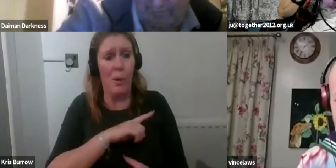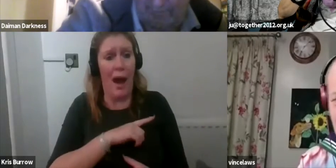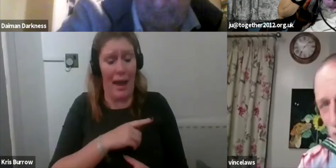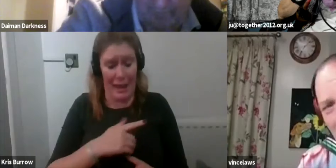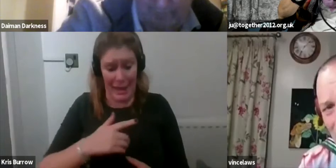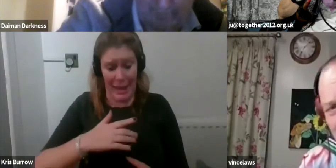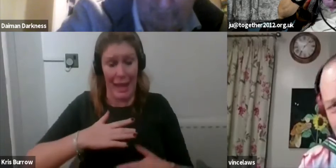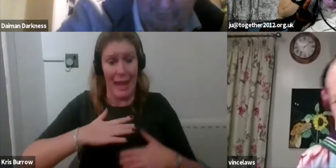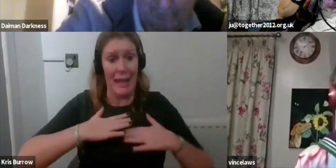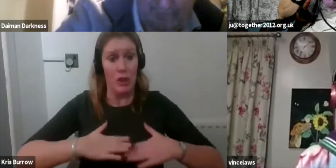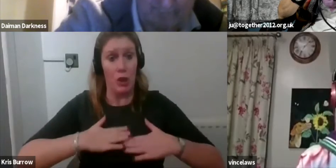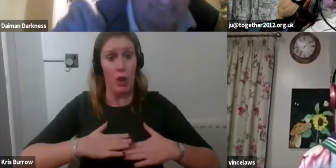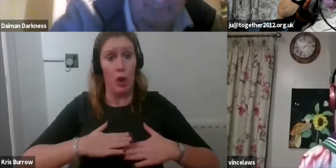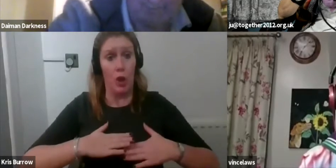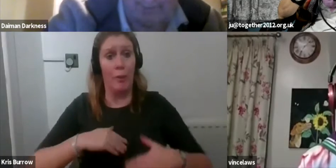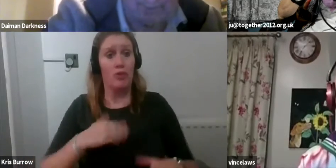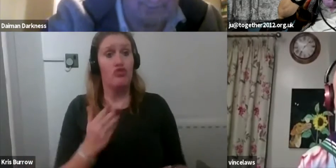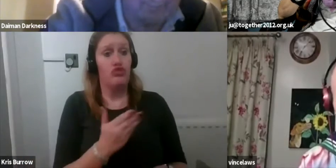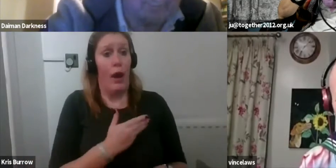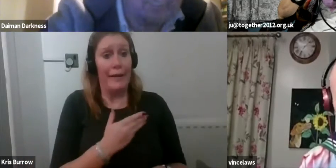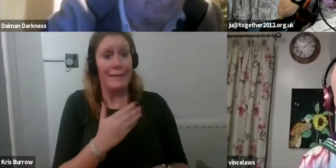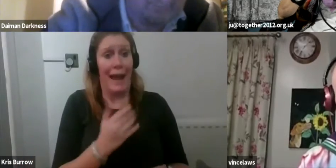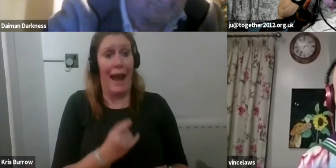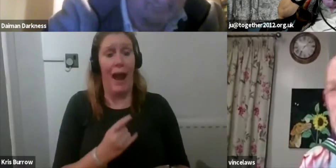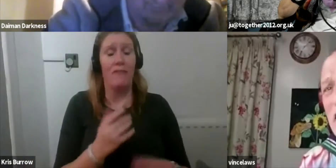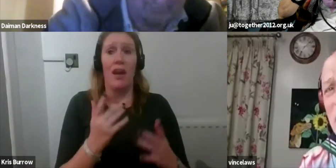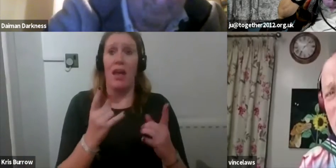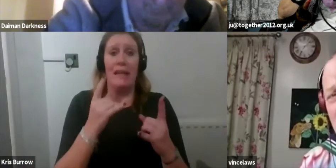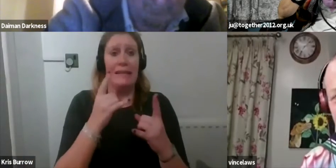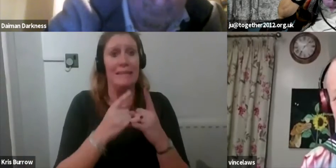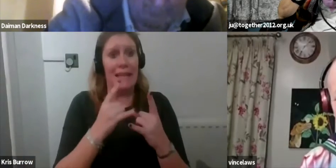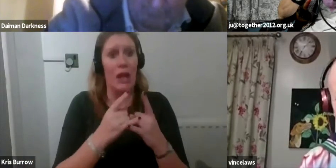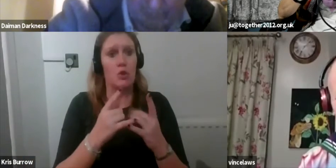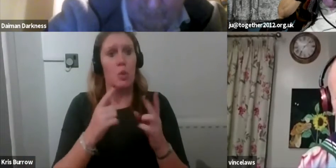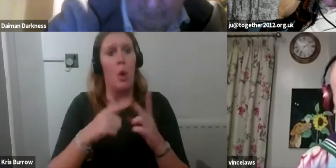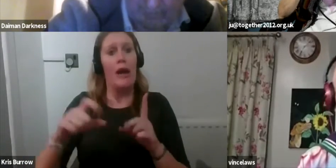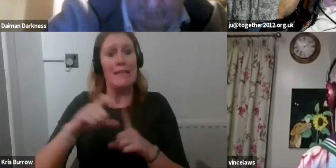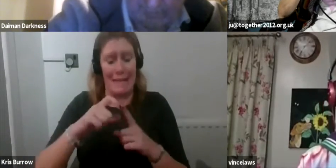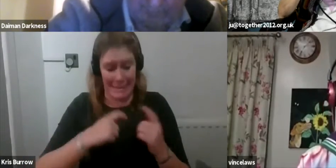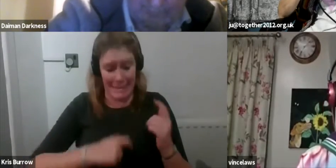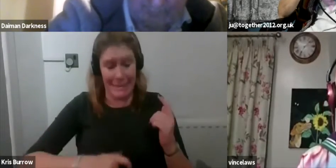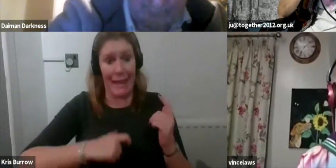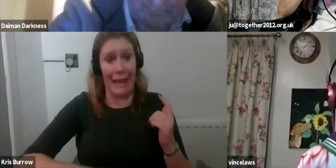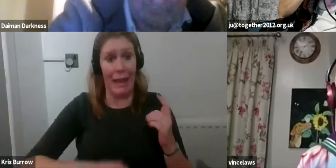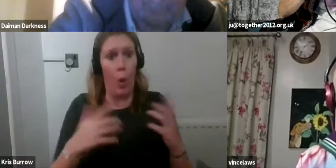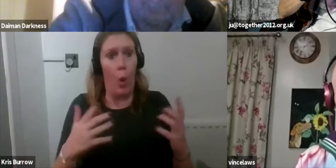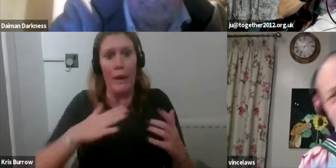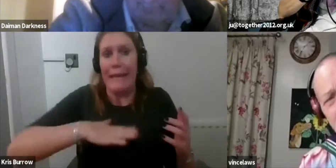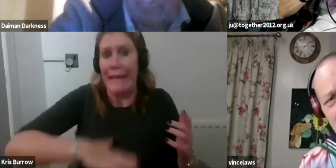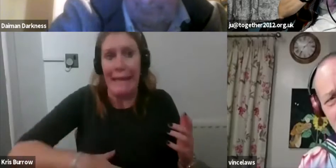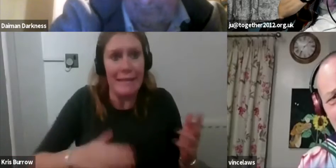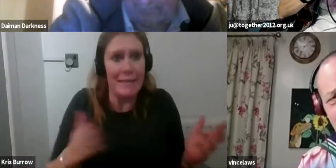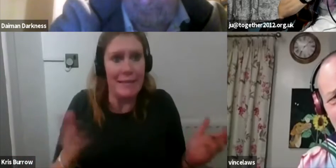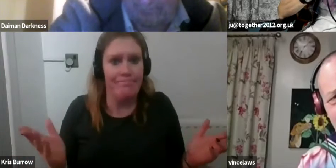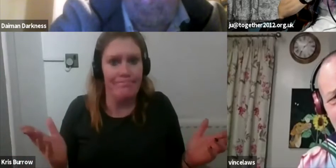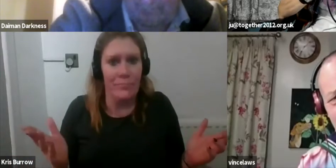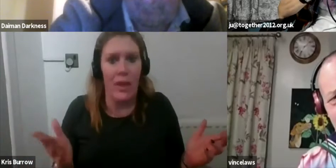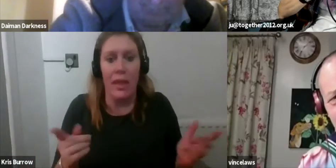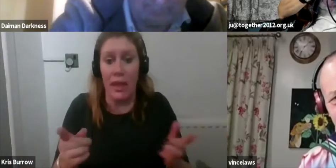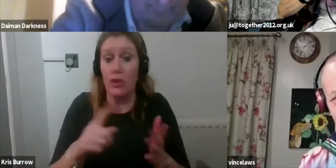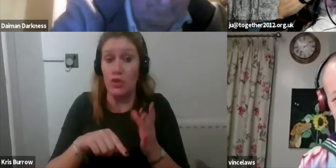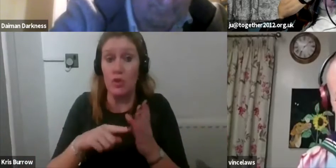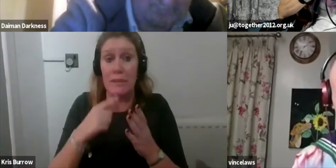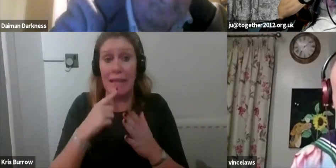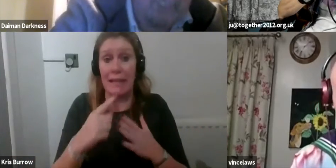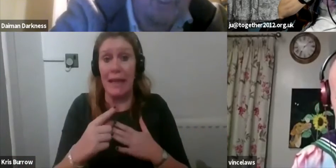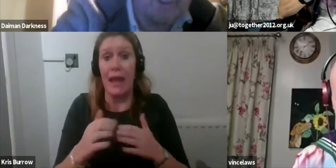a sexuality or a sexual identity, or to have needs. And Well, we were talking about that, and I think, Damien, we can